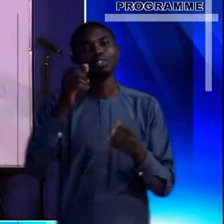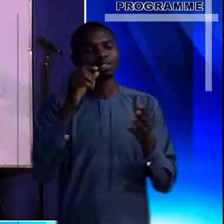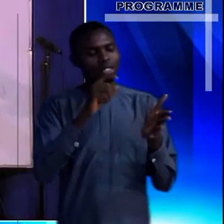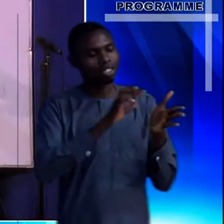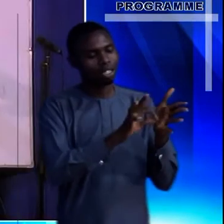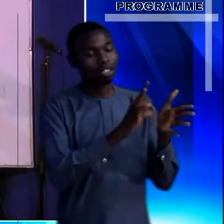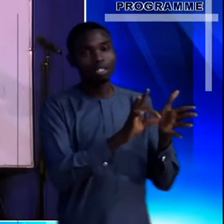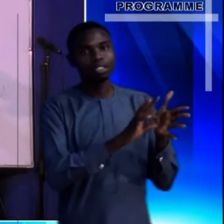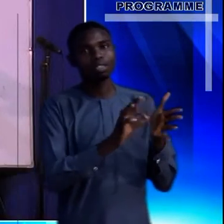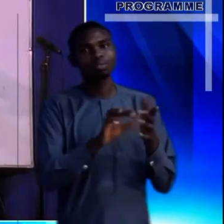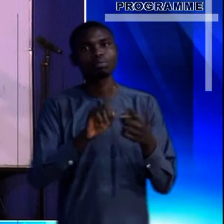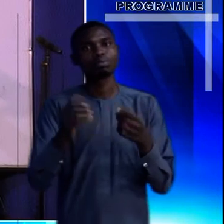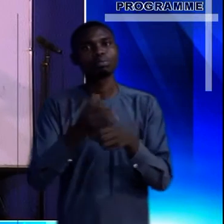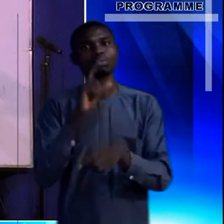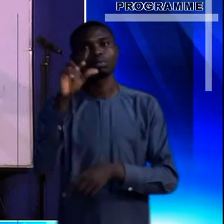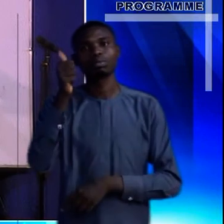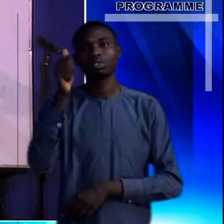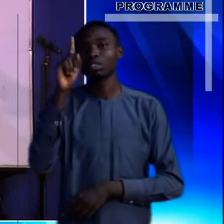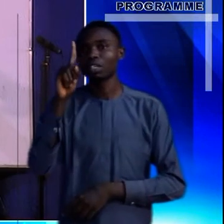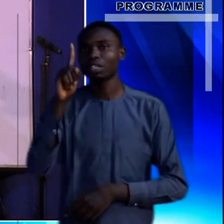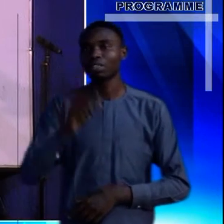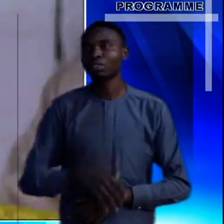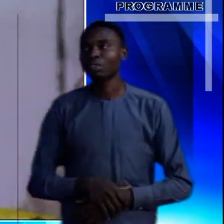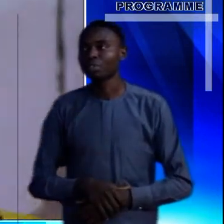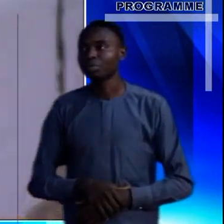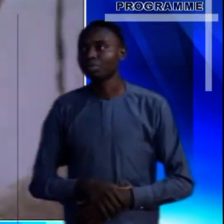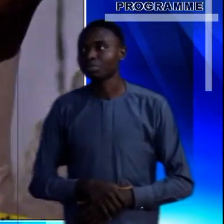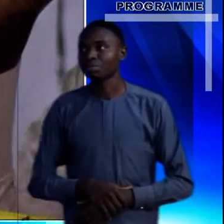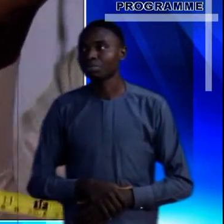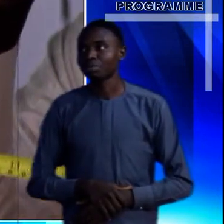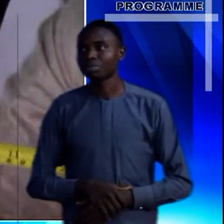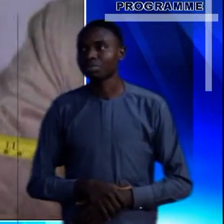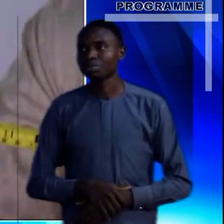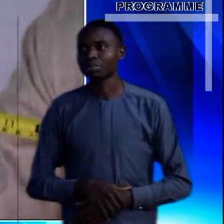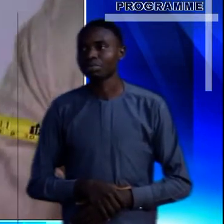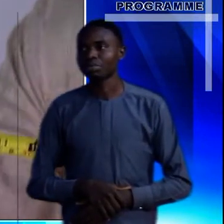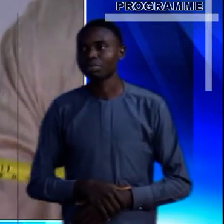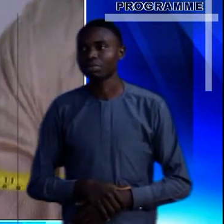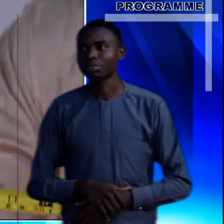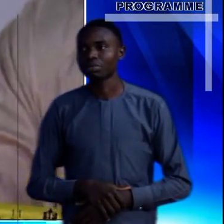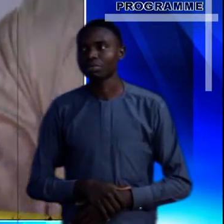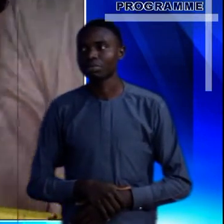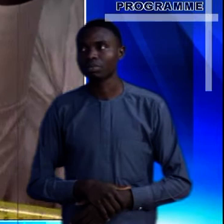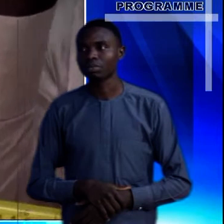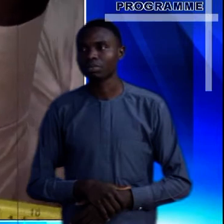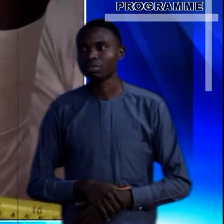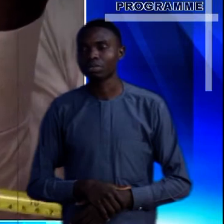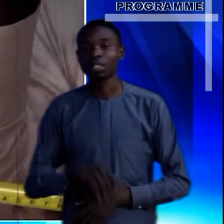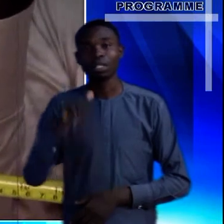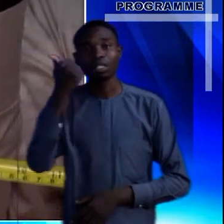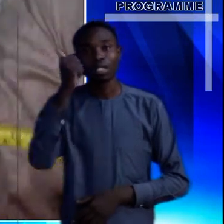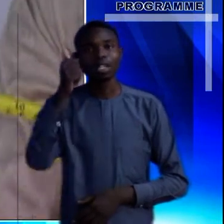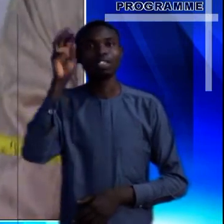small calibrations which stand as meters. Means that 10 millimeters will give us only 1